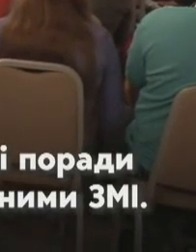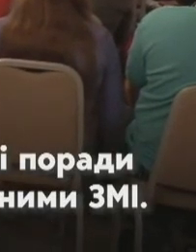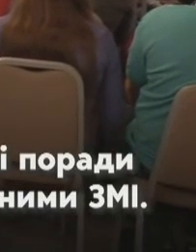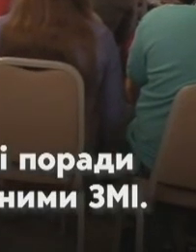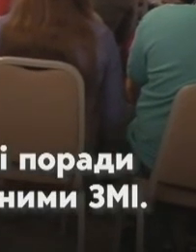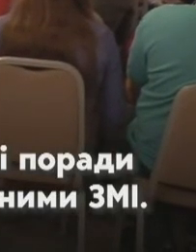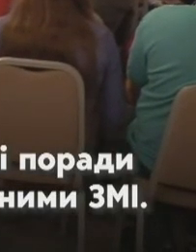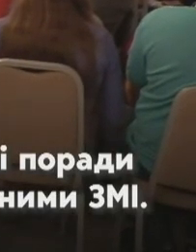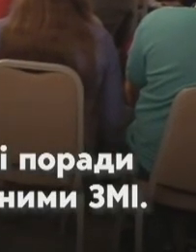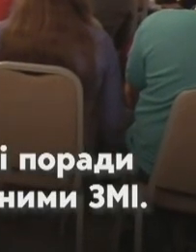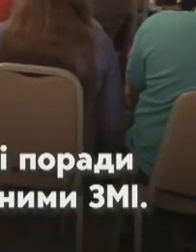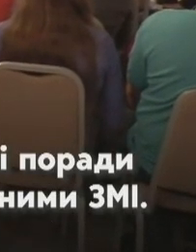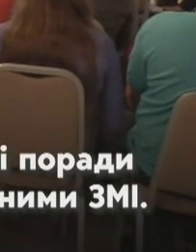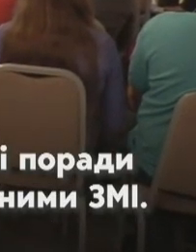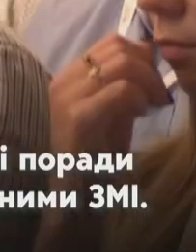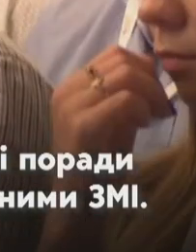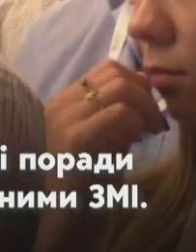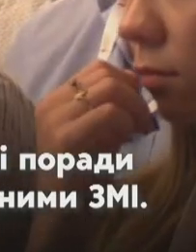foreign